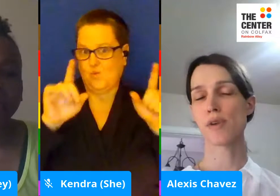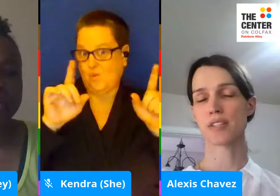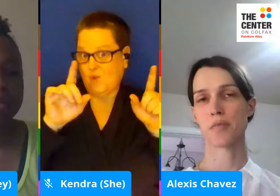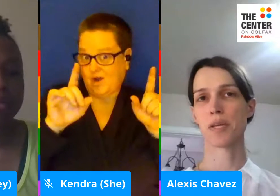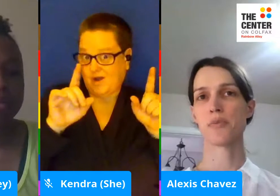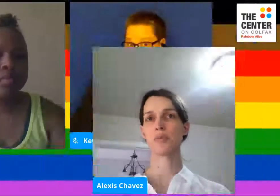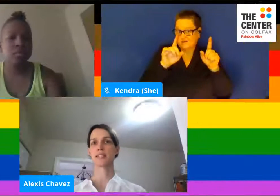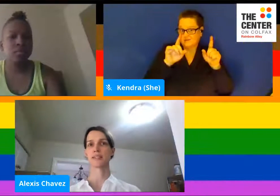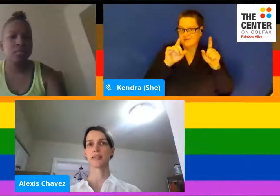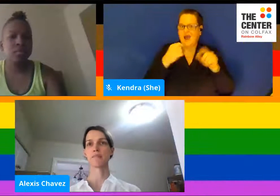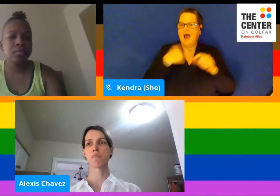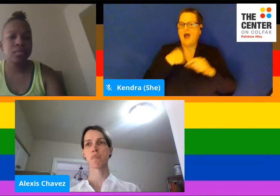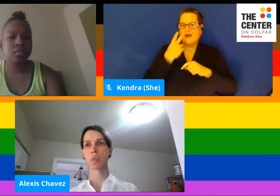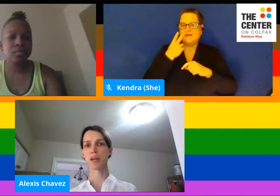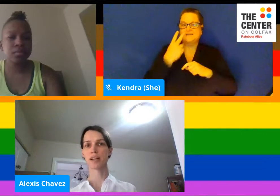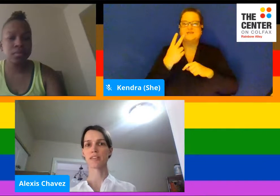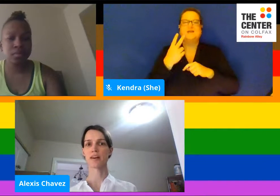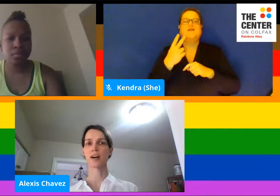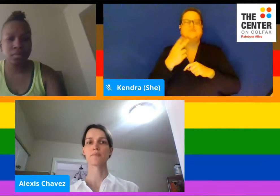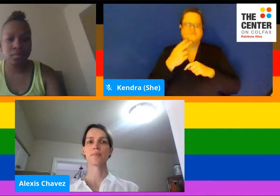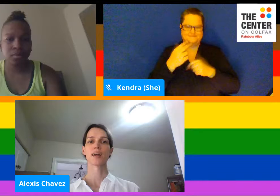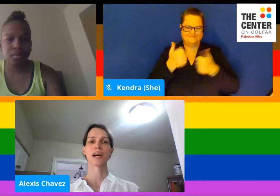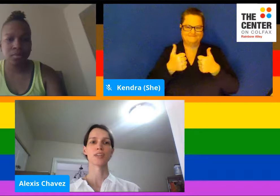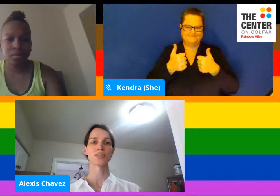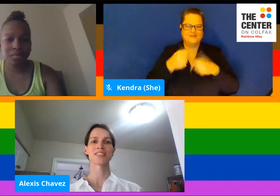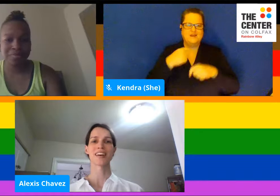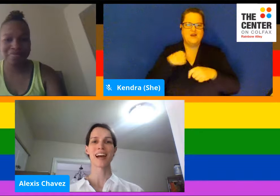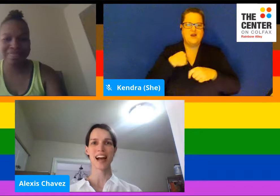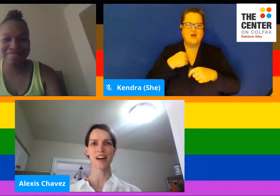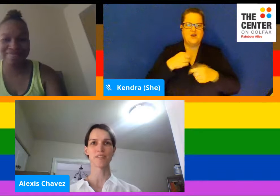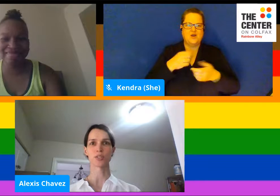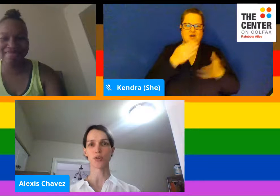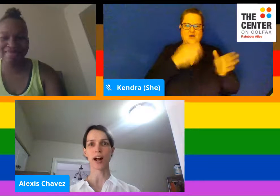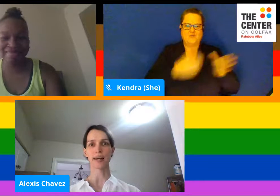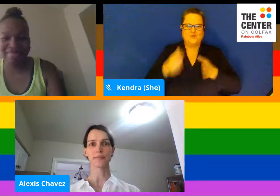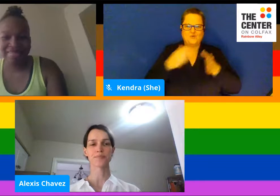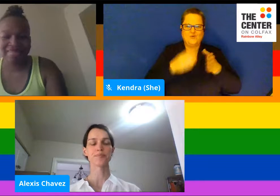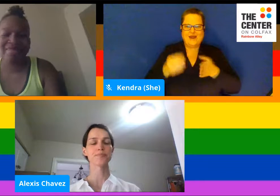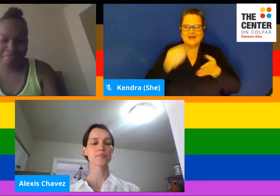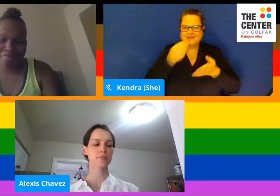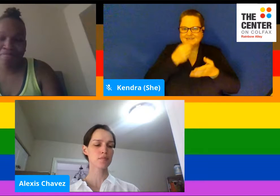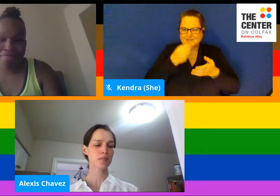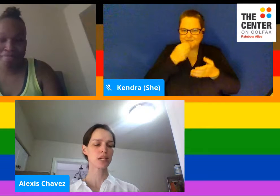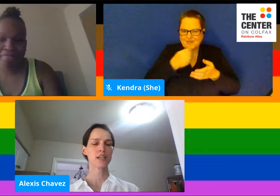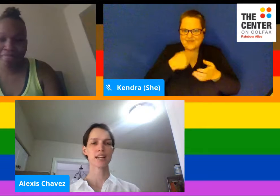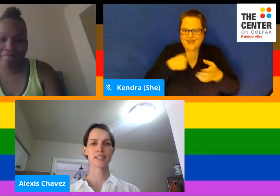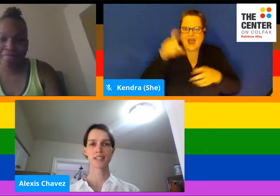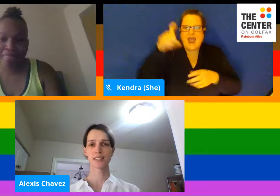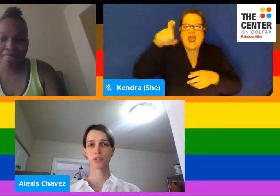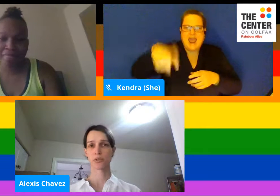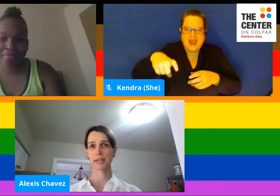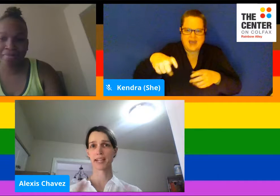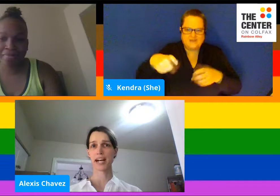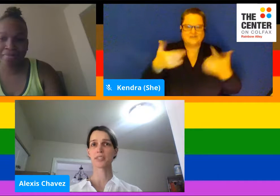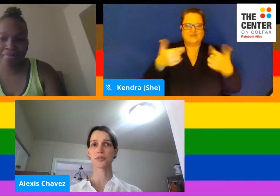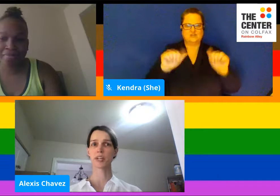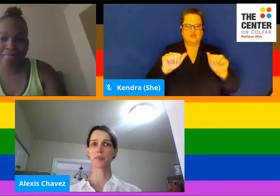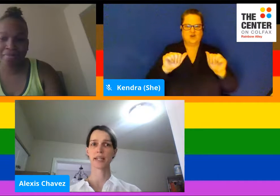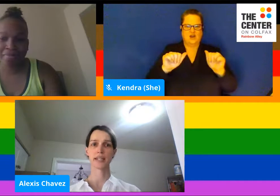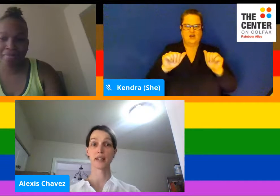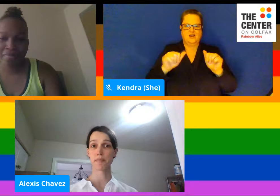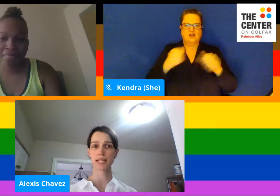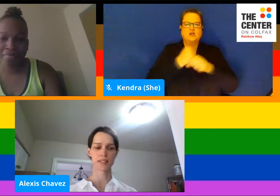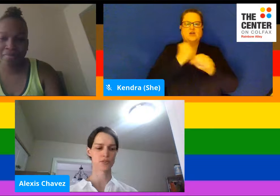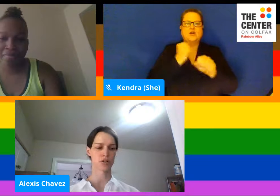I saw a recipe recently that I thought, I just have to try. It says that you can make ice